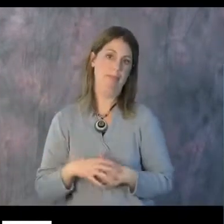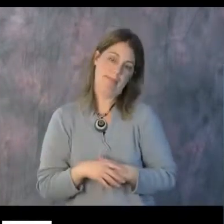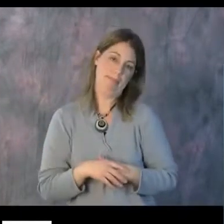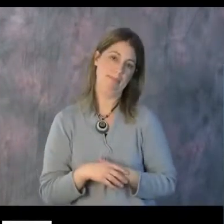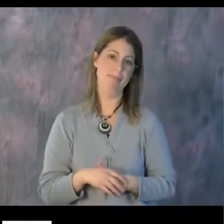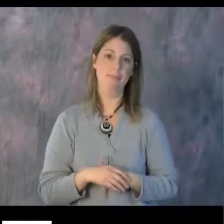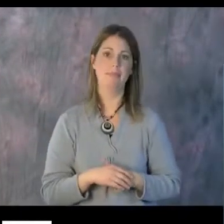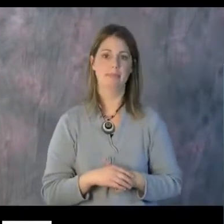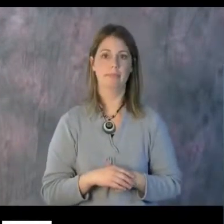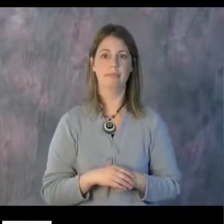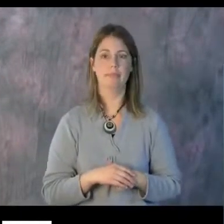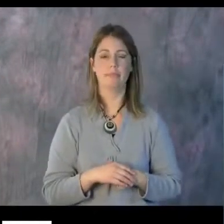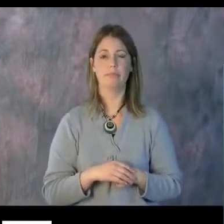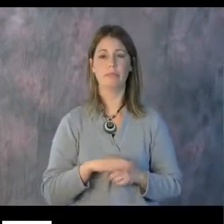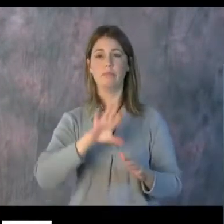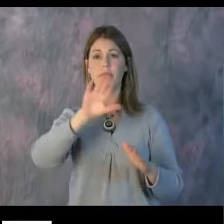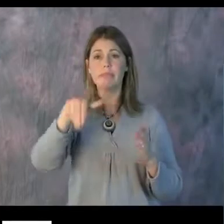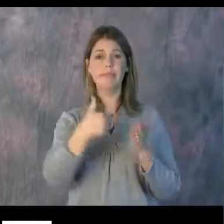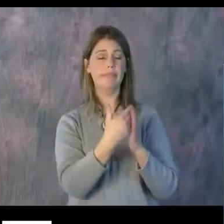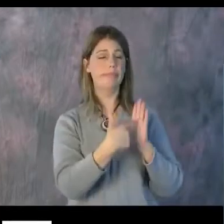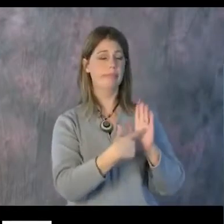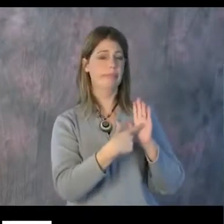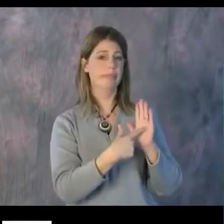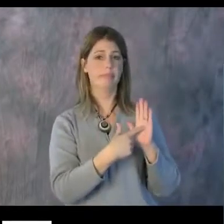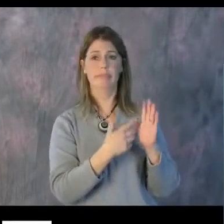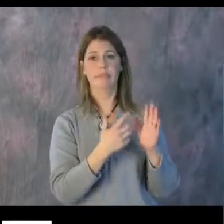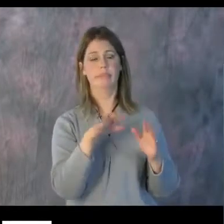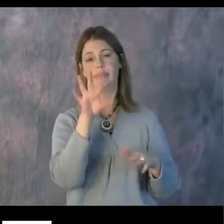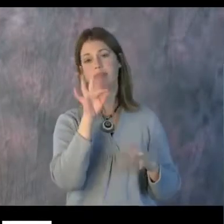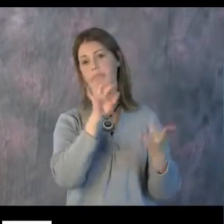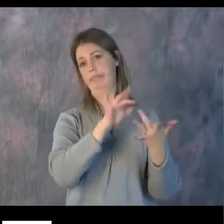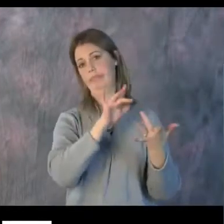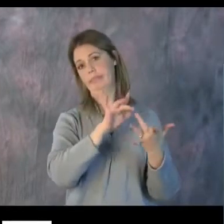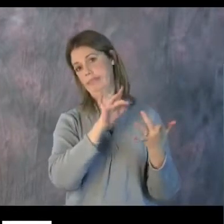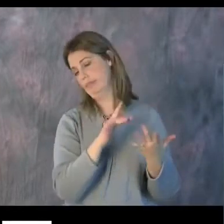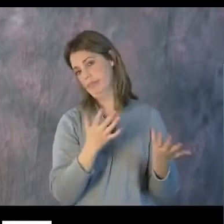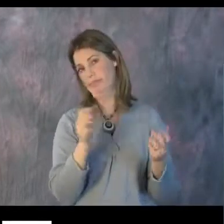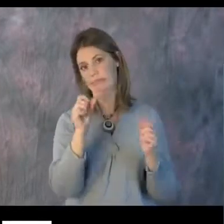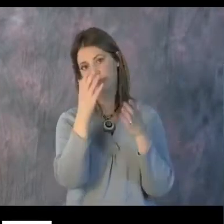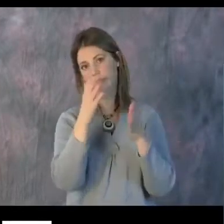changes that behavior and speaks in a quiet voice, they could earn that sticker and put that on the chart.